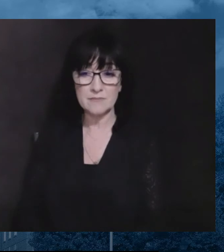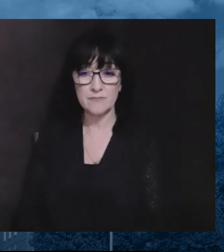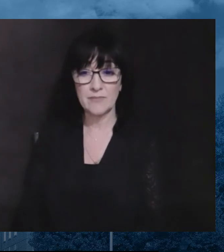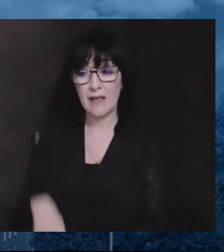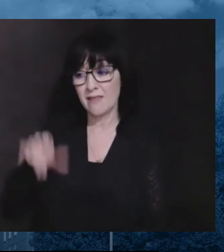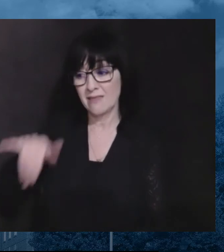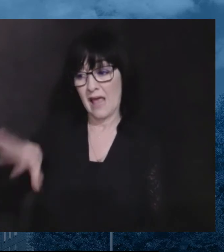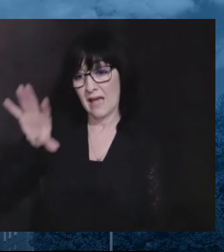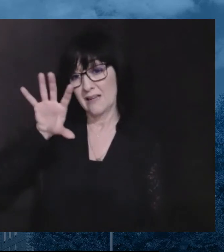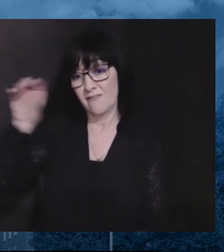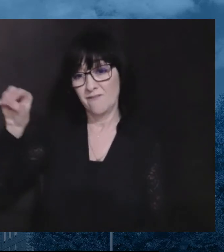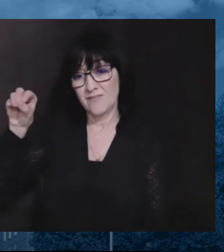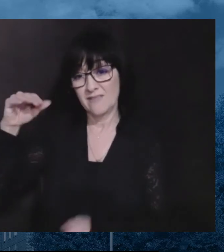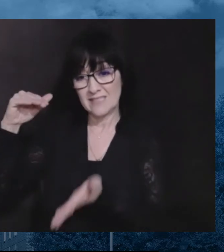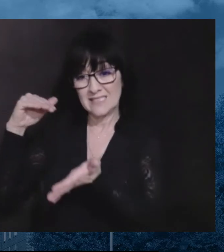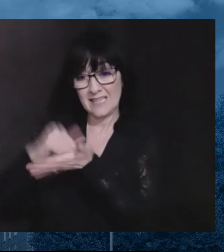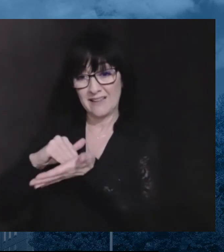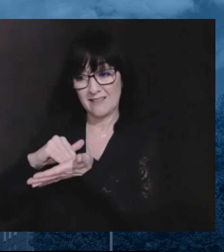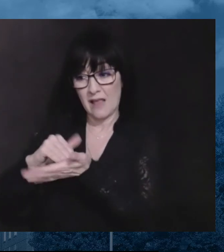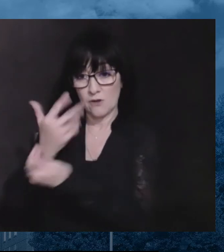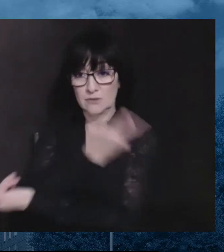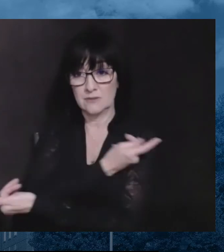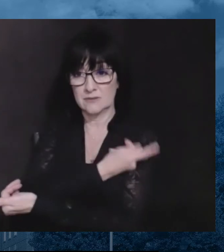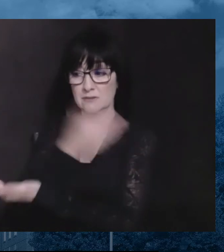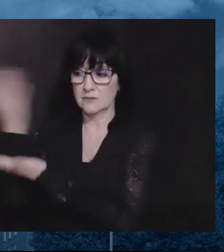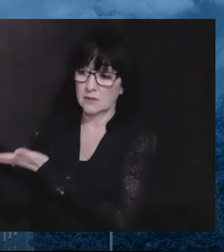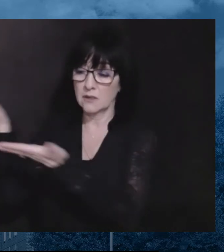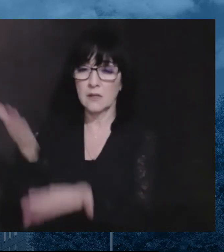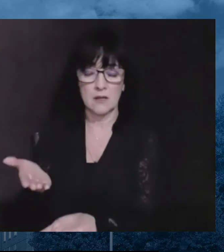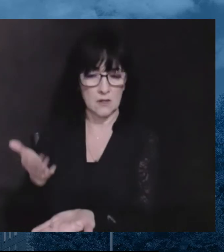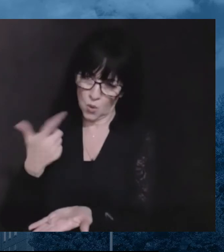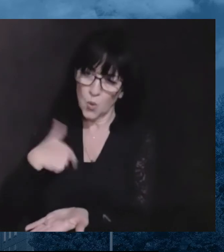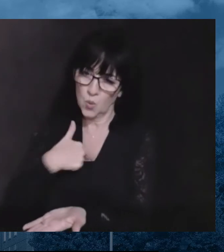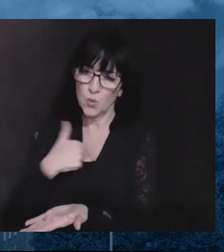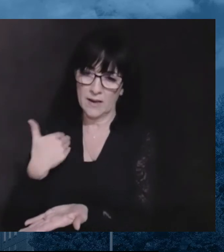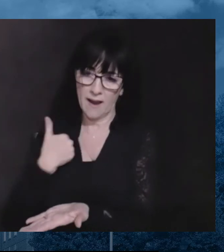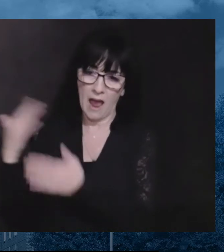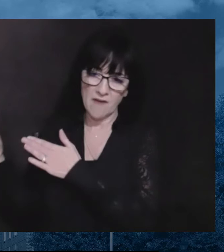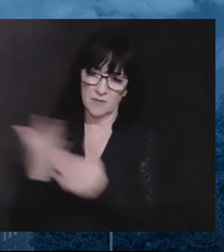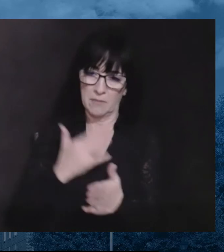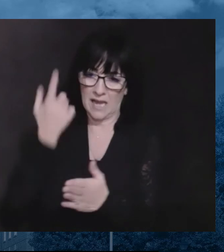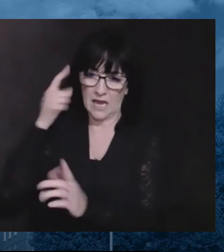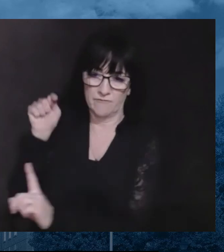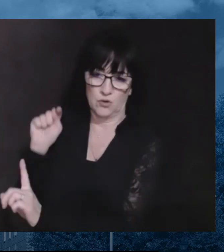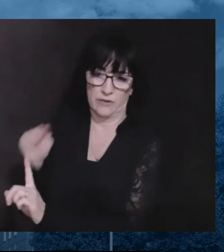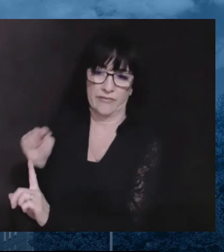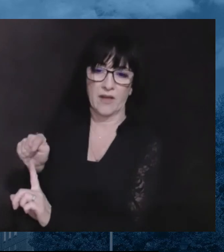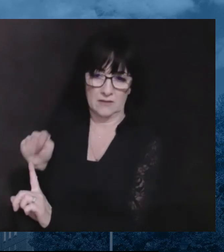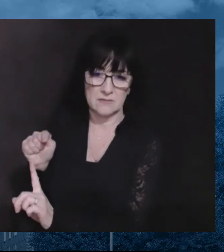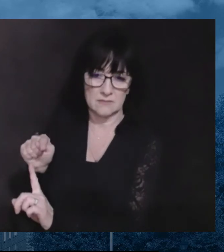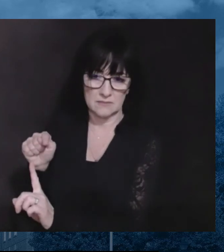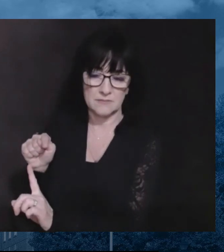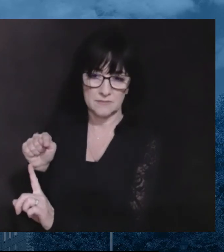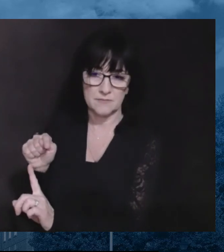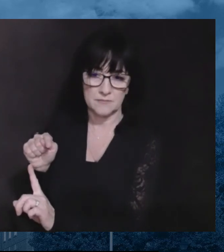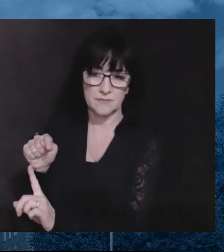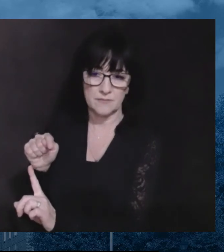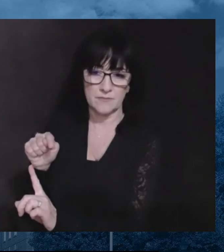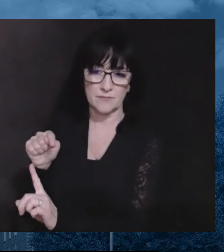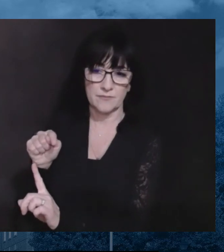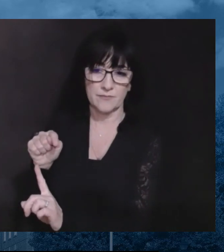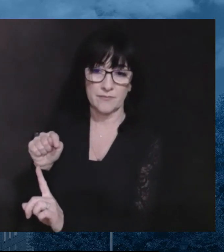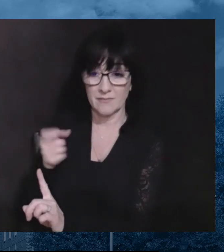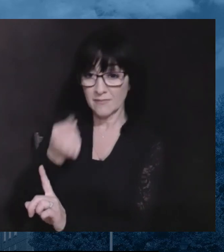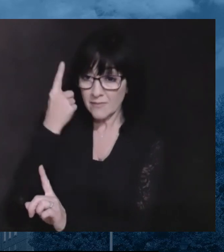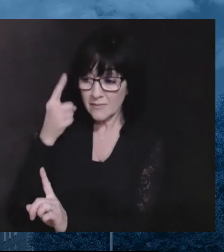there's a plan for all of these doses. So, a number of them I mentioned before, over 11,000